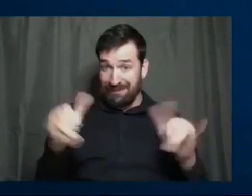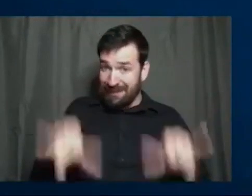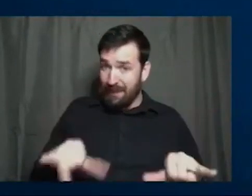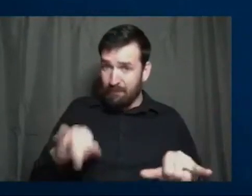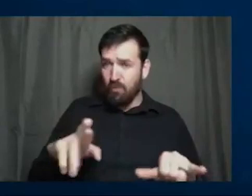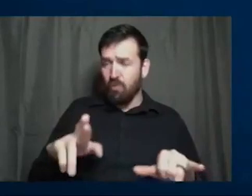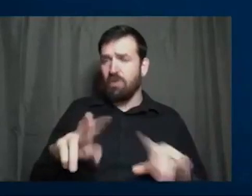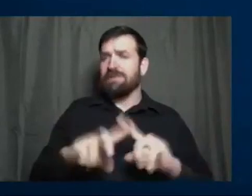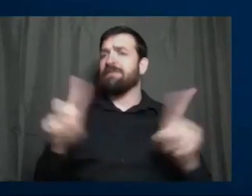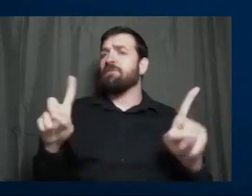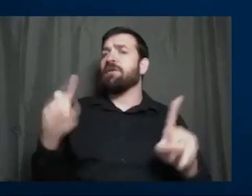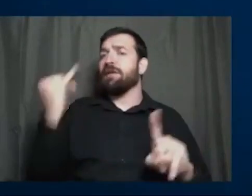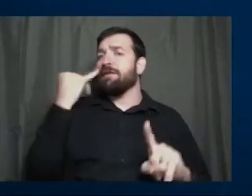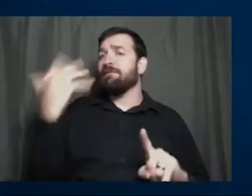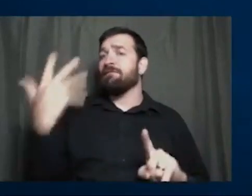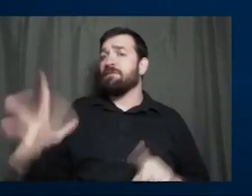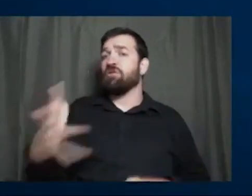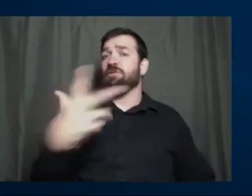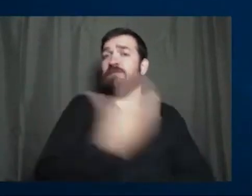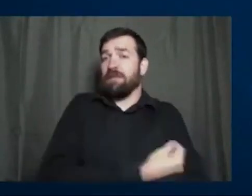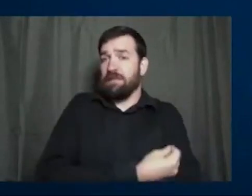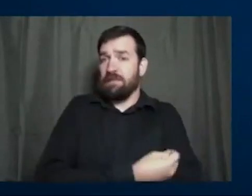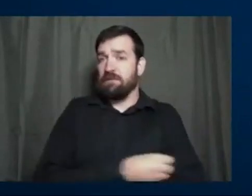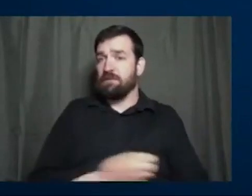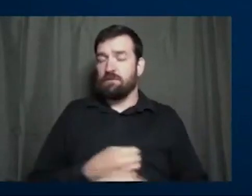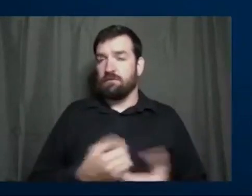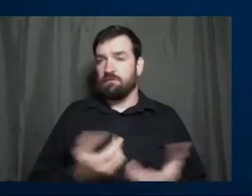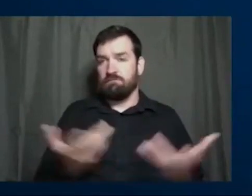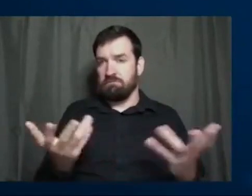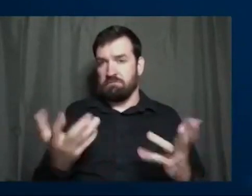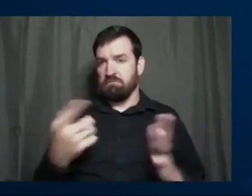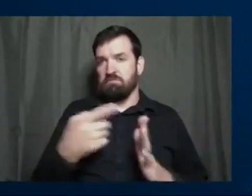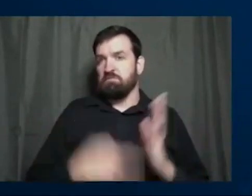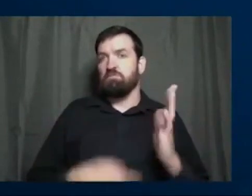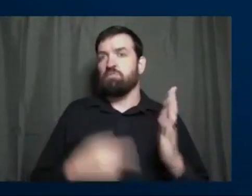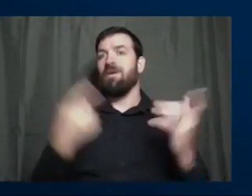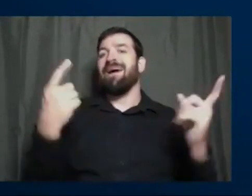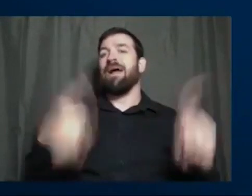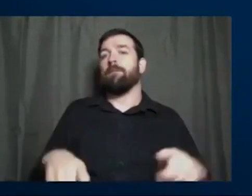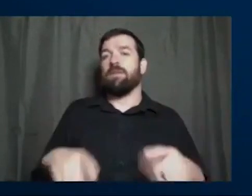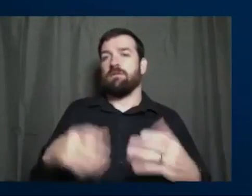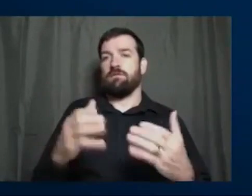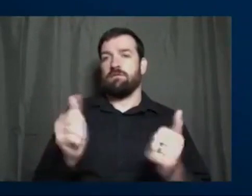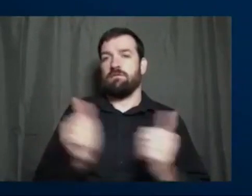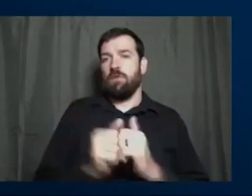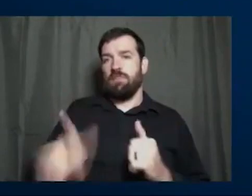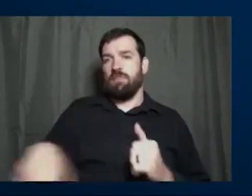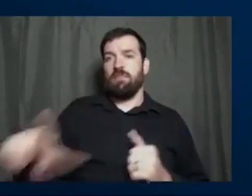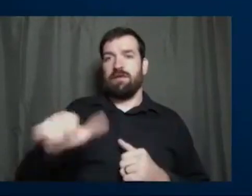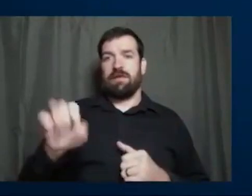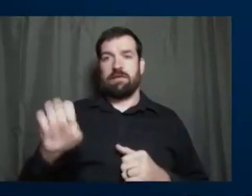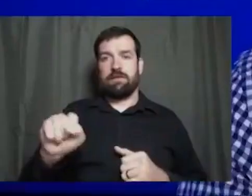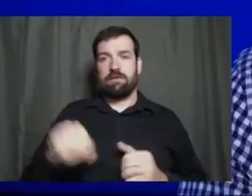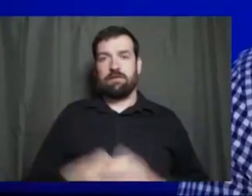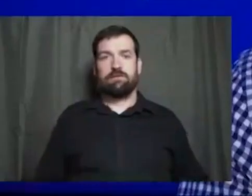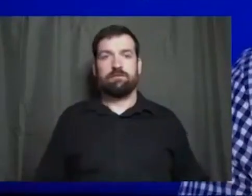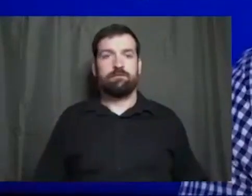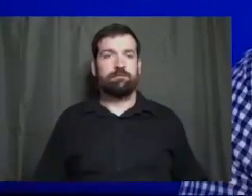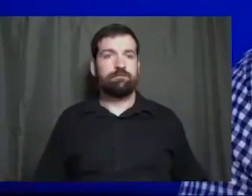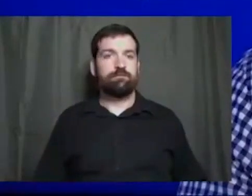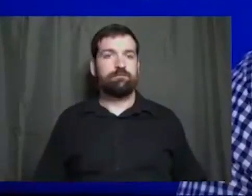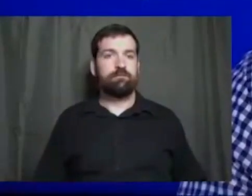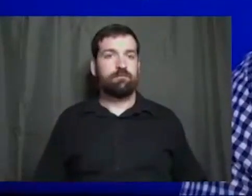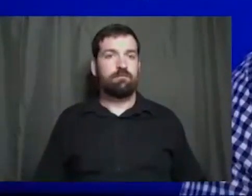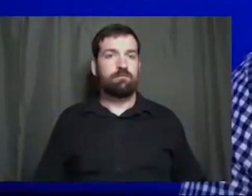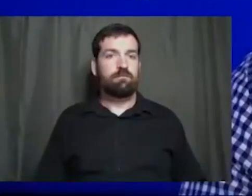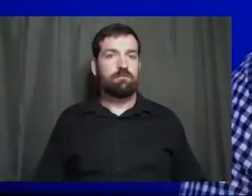should expect anything different if they test positive? What's going to happen with some of these breakthrough cases that we're seeing now? Yeah, the answer to that